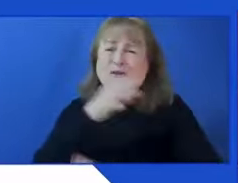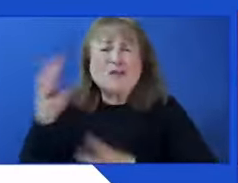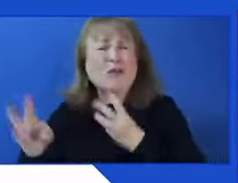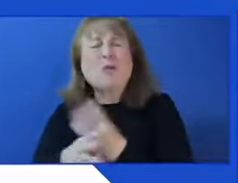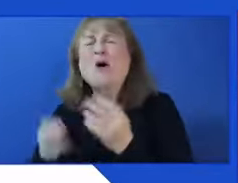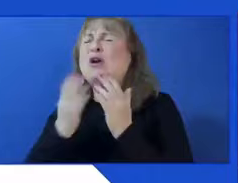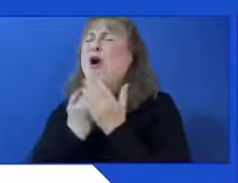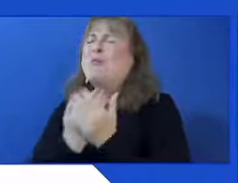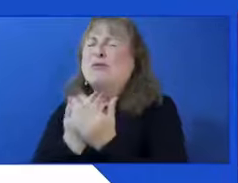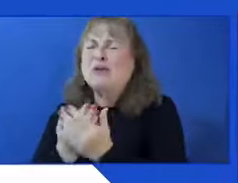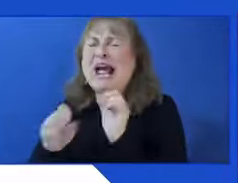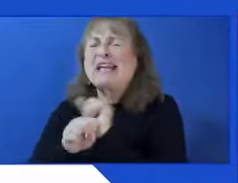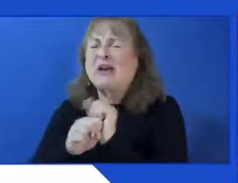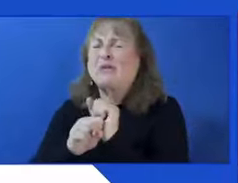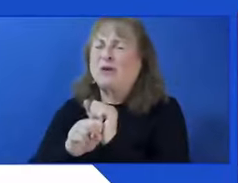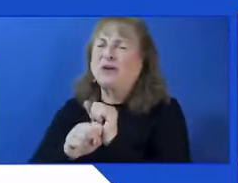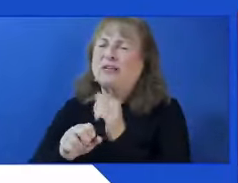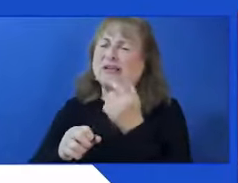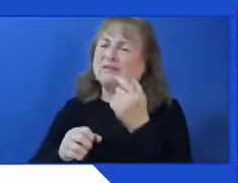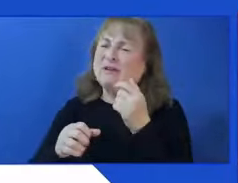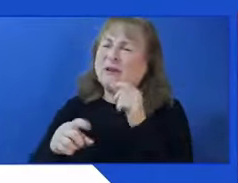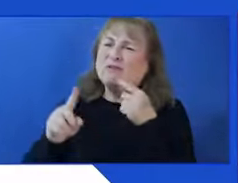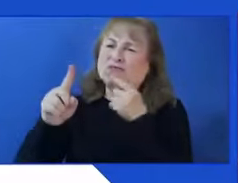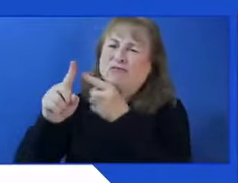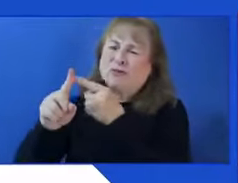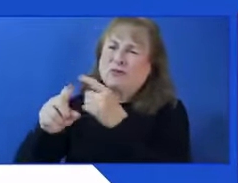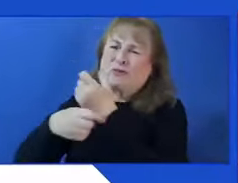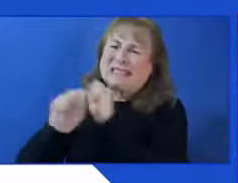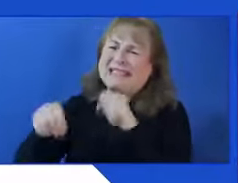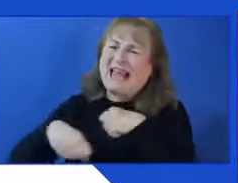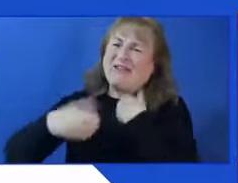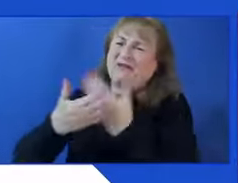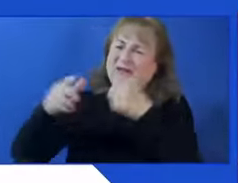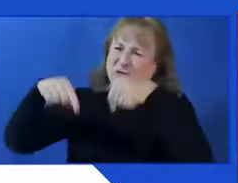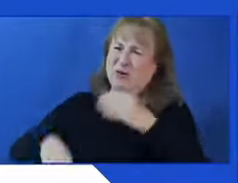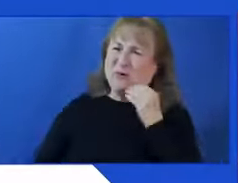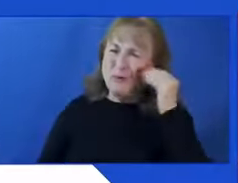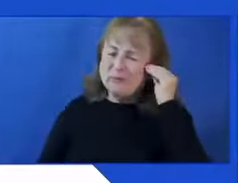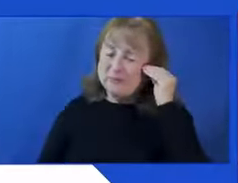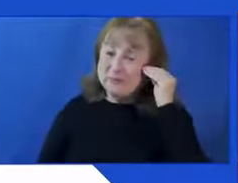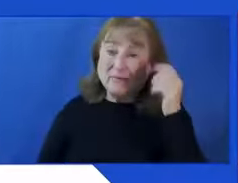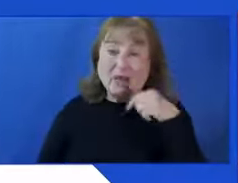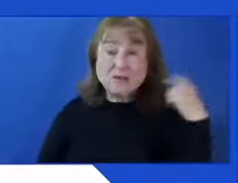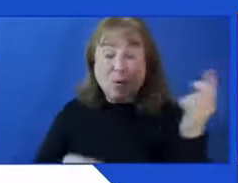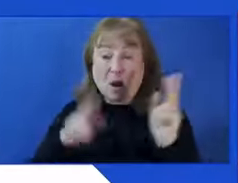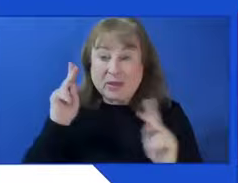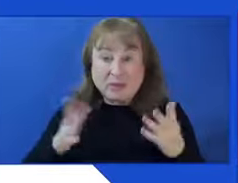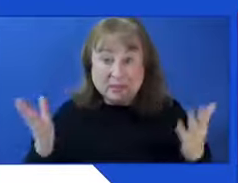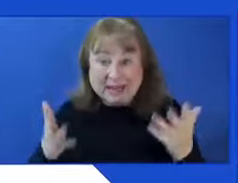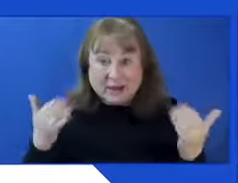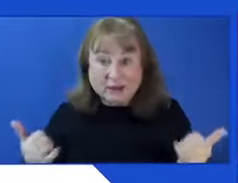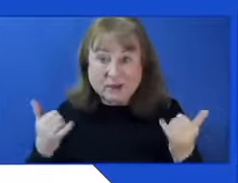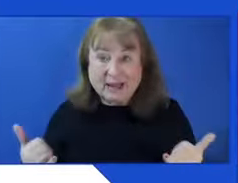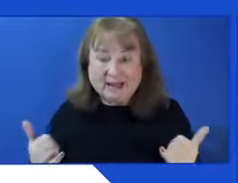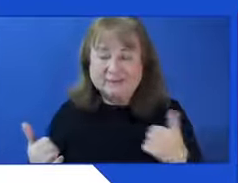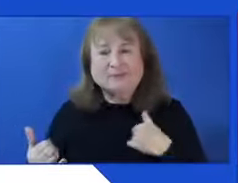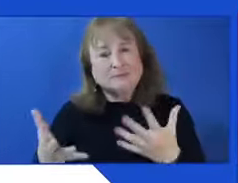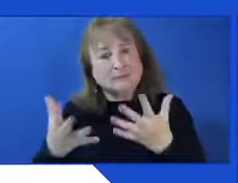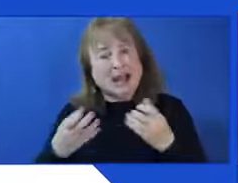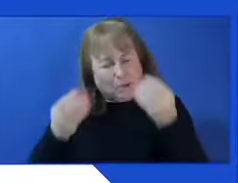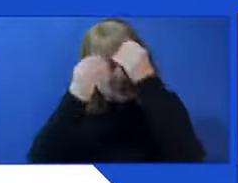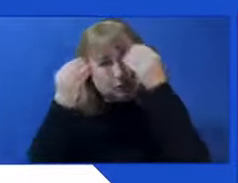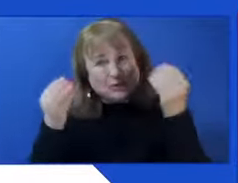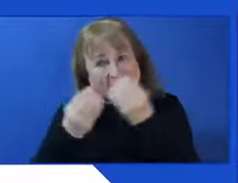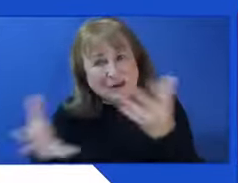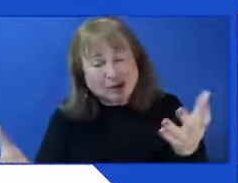and working for your safe return. And to everyone gathered here today, I want to tell you